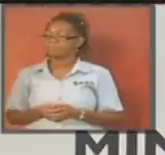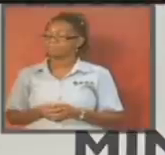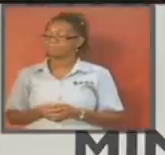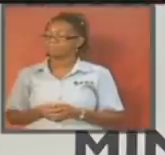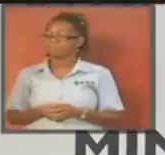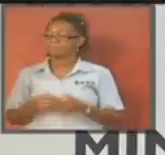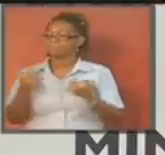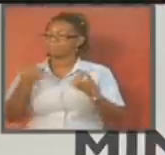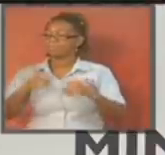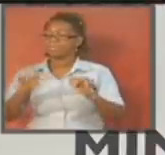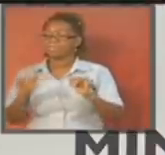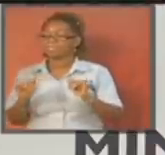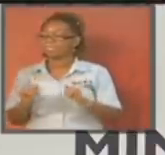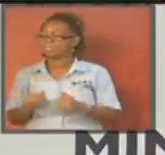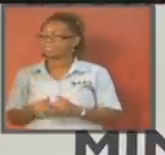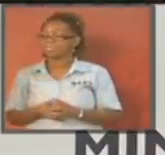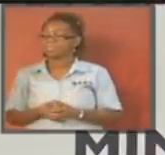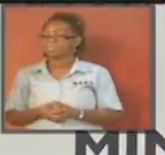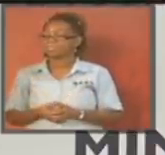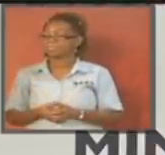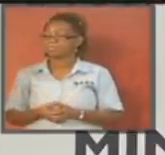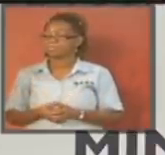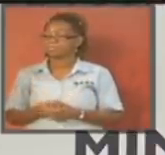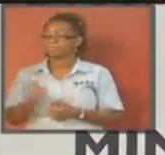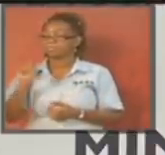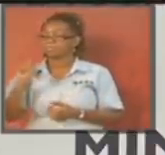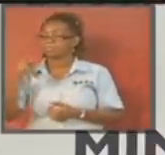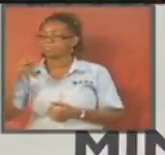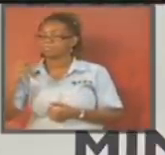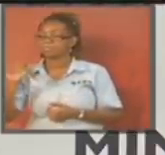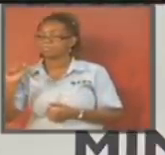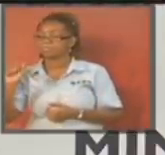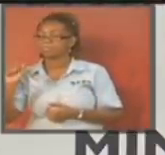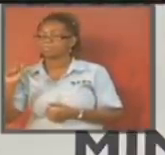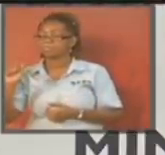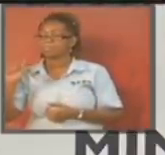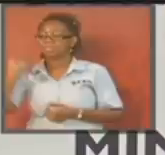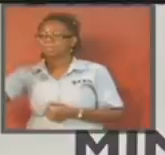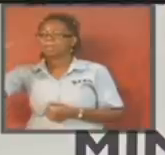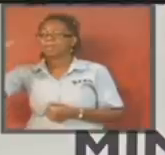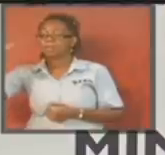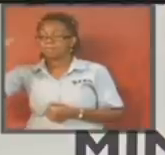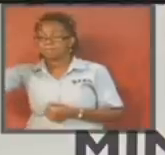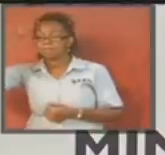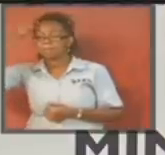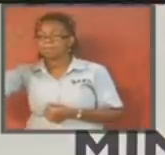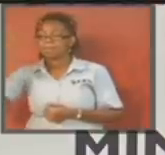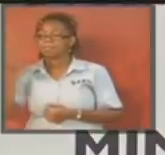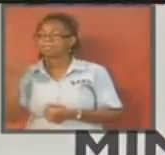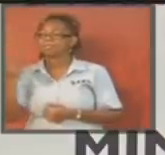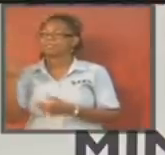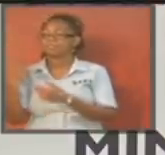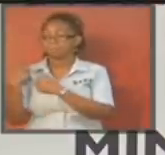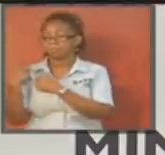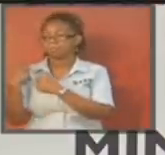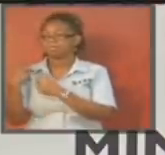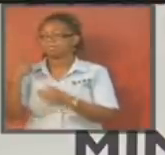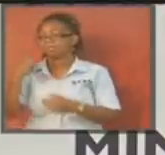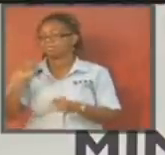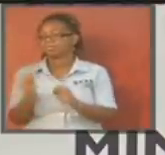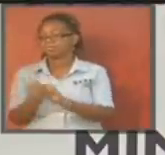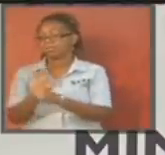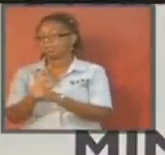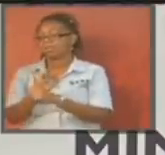remains under the purview of the Tobago House of Assembly either way. COVID-19 tests. So COVID-19 tests in Tobago are done in two